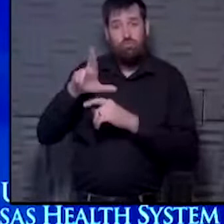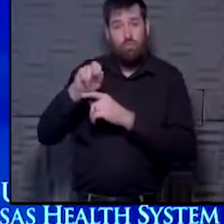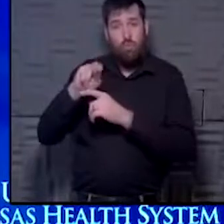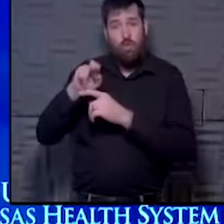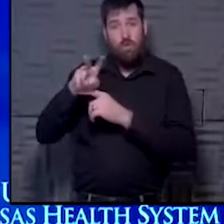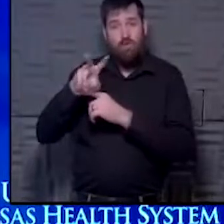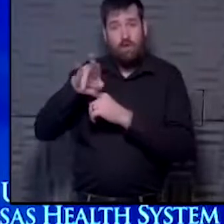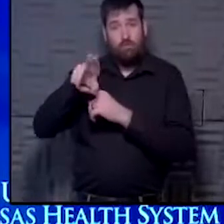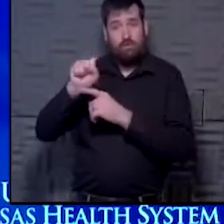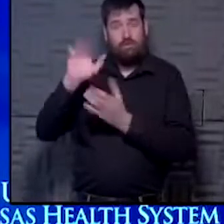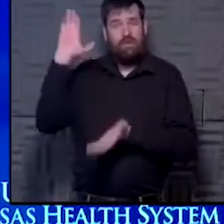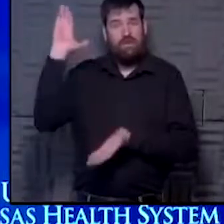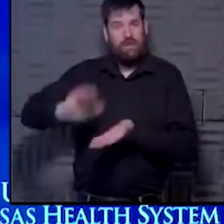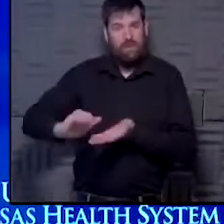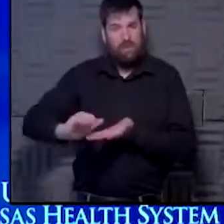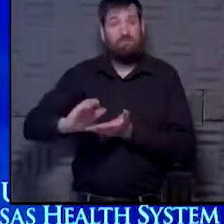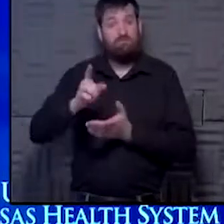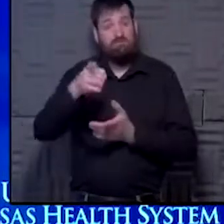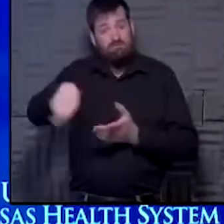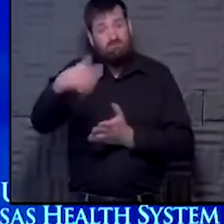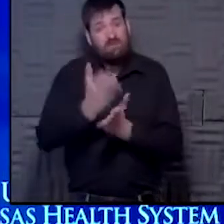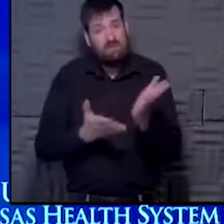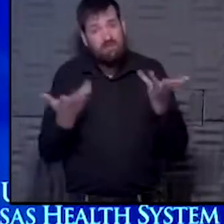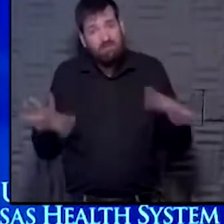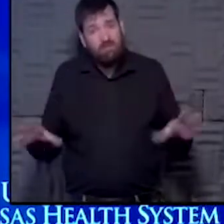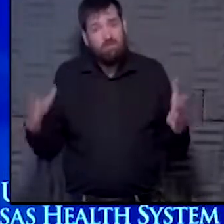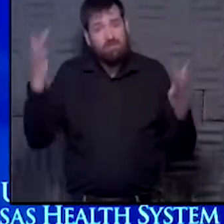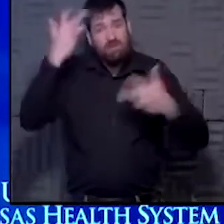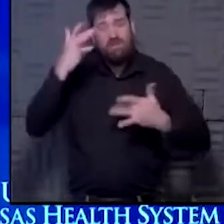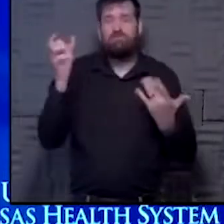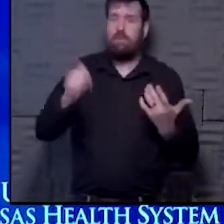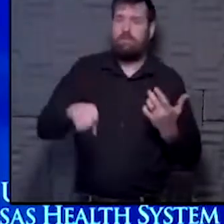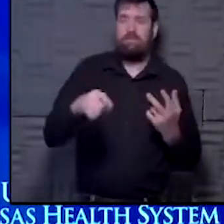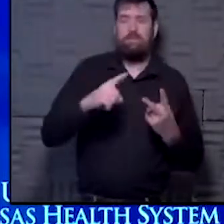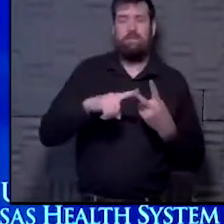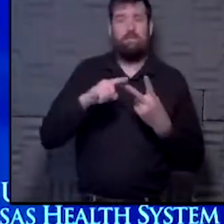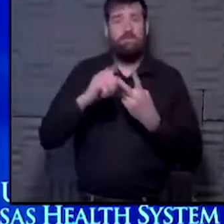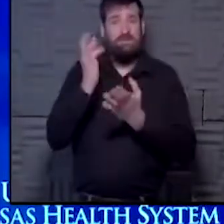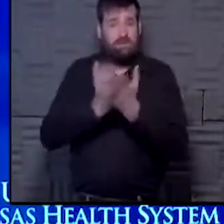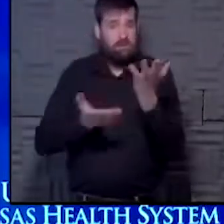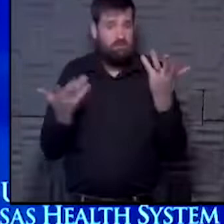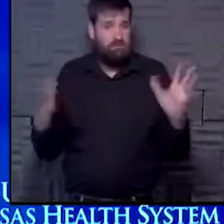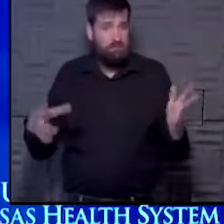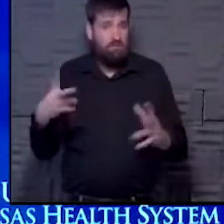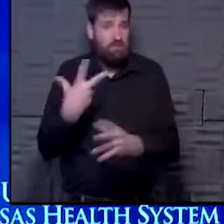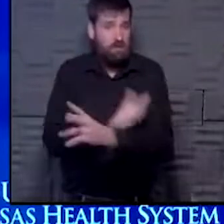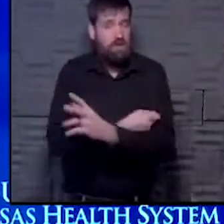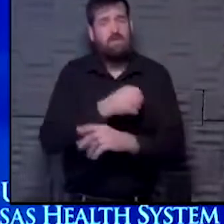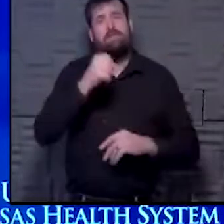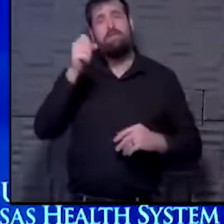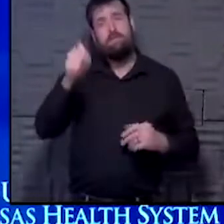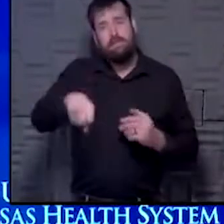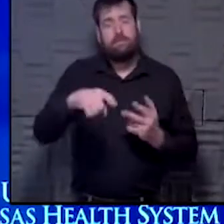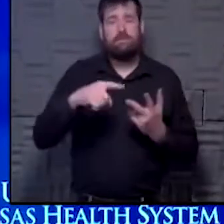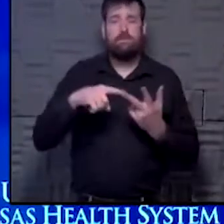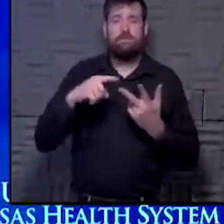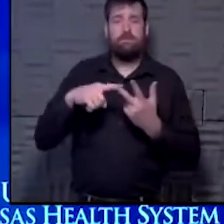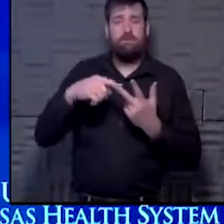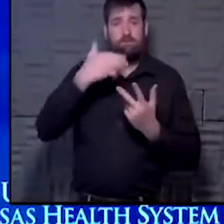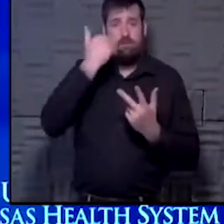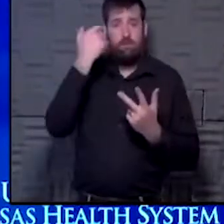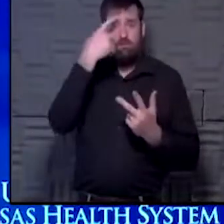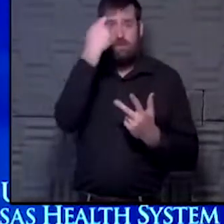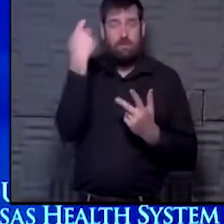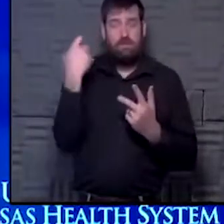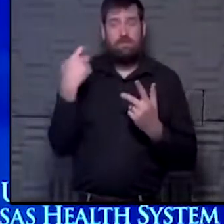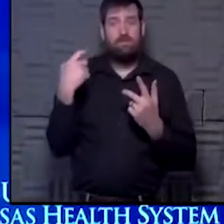some percent of the population has had it? You bet. Are we helped because some percent have been vaccinated? Absolutely. Are we helped because the vaccinations have